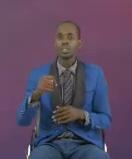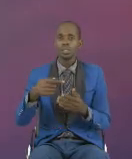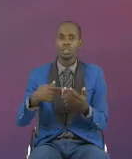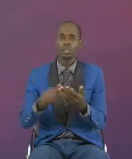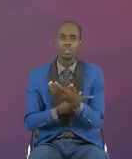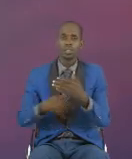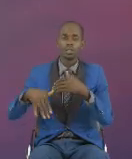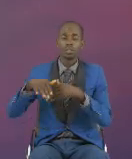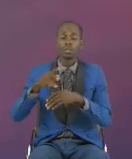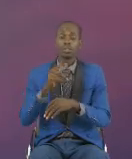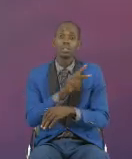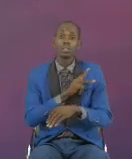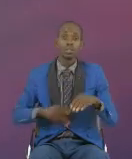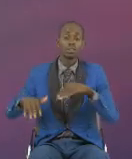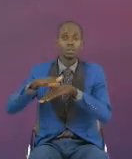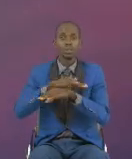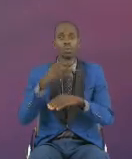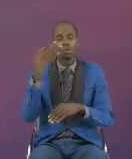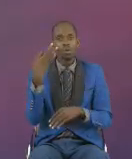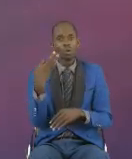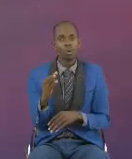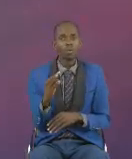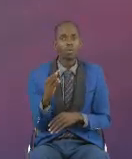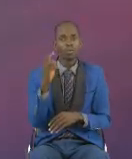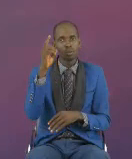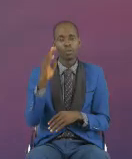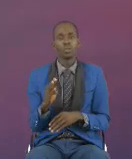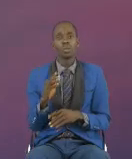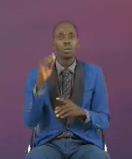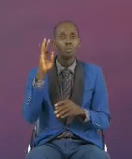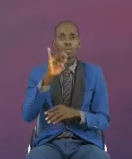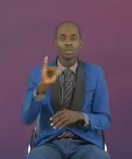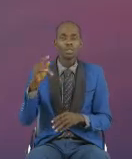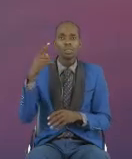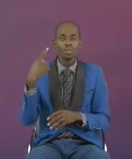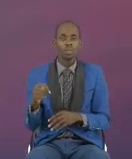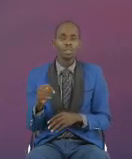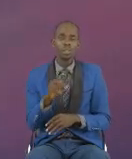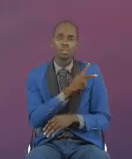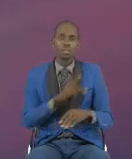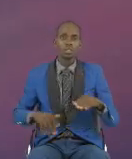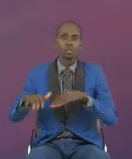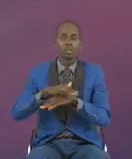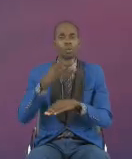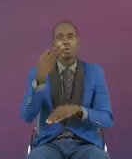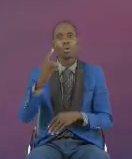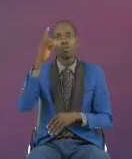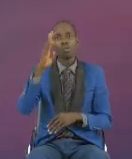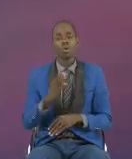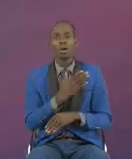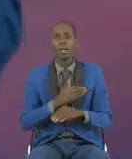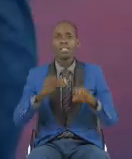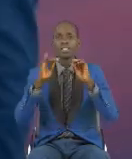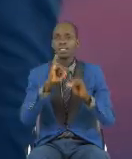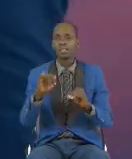verse of Acts of the Apostles, preaching the word, the kingdom of God, and teaching those things